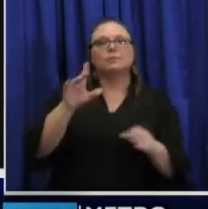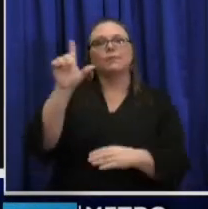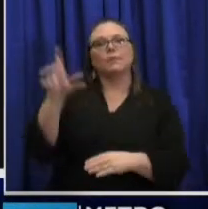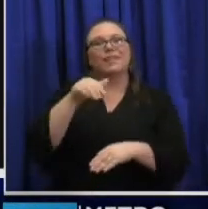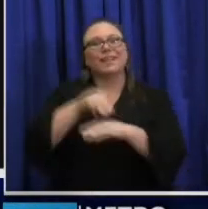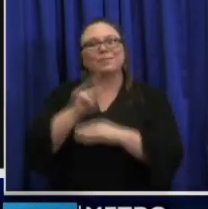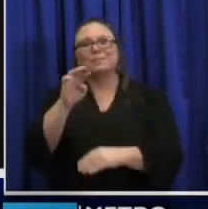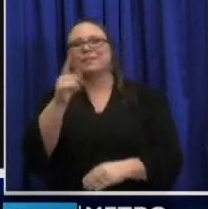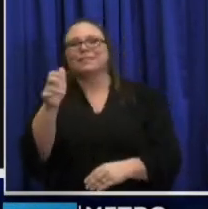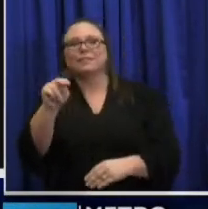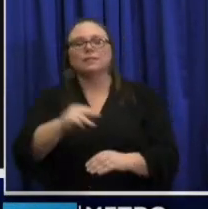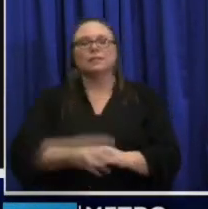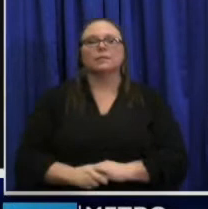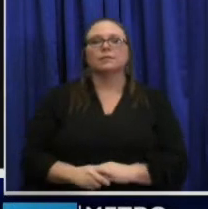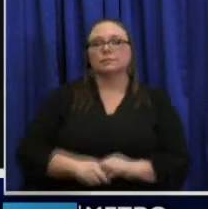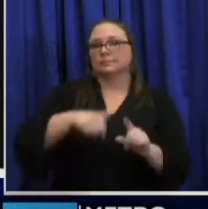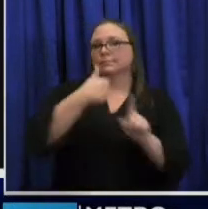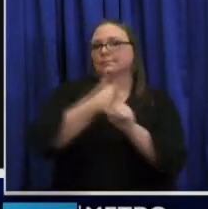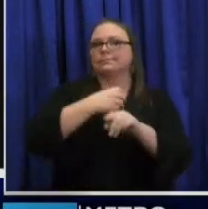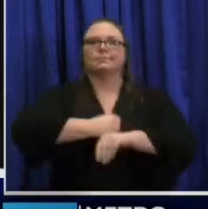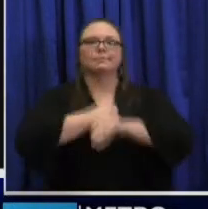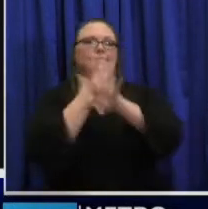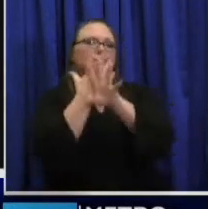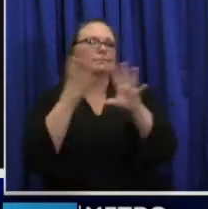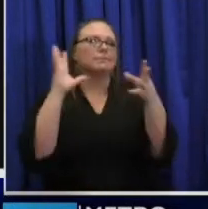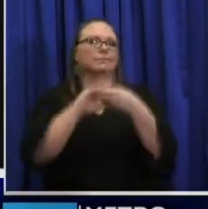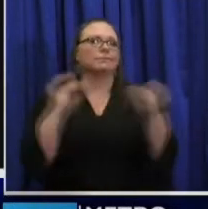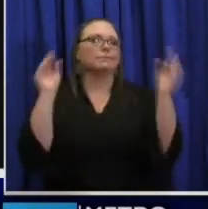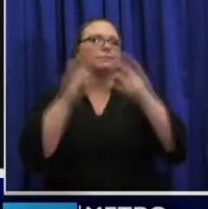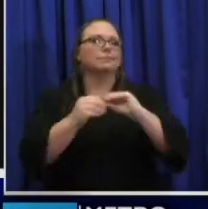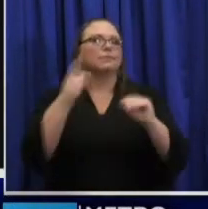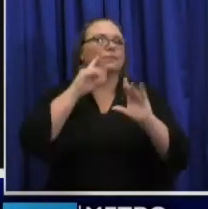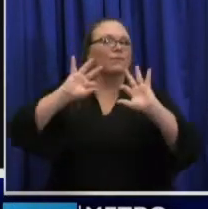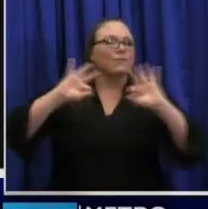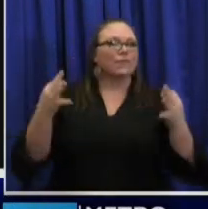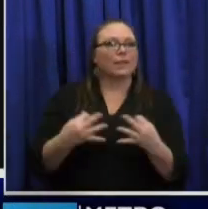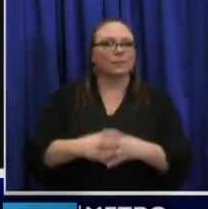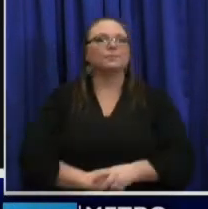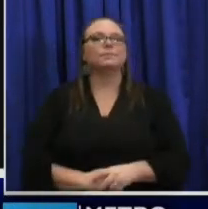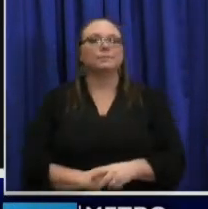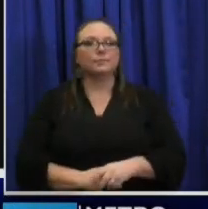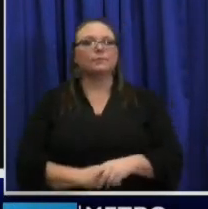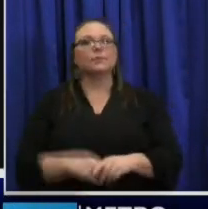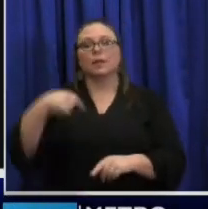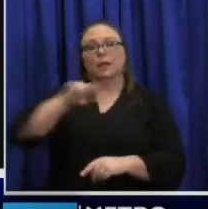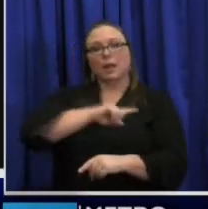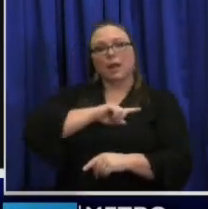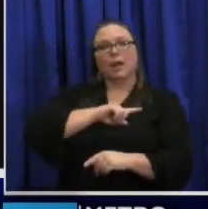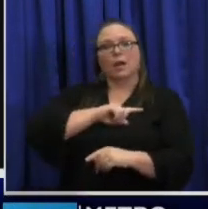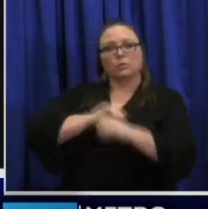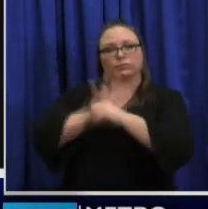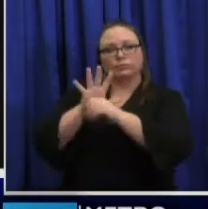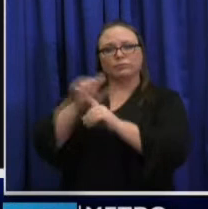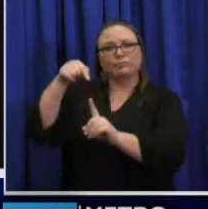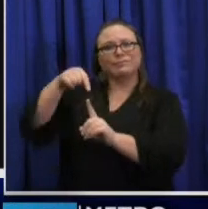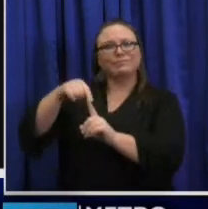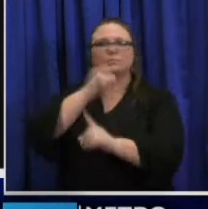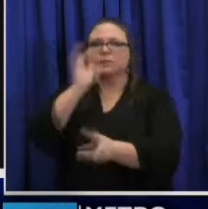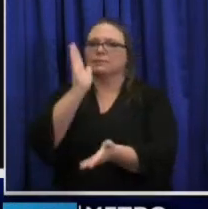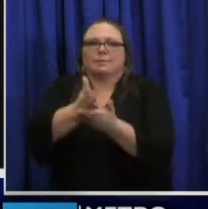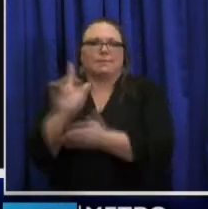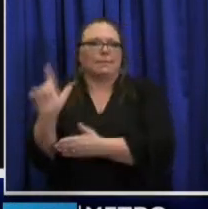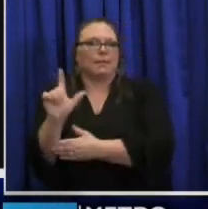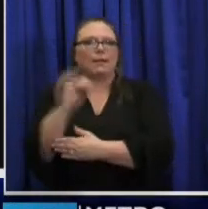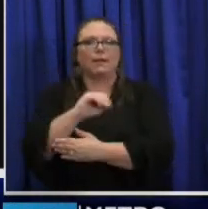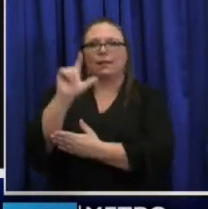who delivers weekly virtual story times for families. The pandemic hasn't stopped our librarians and our library